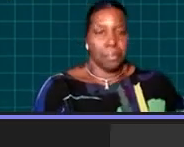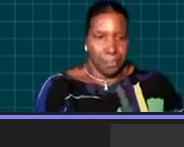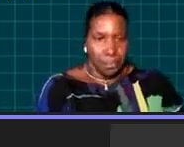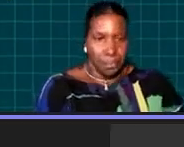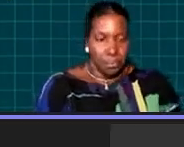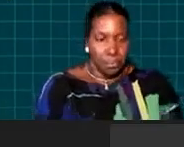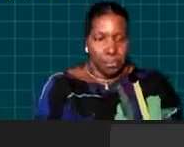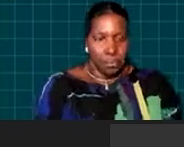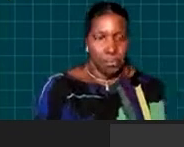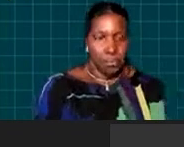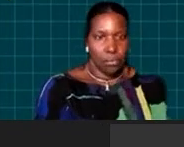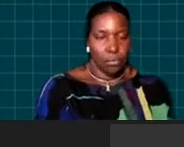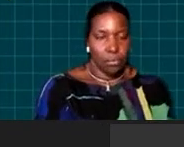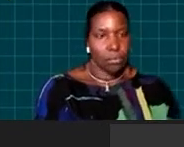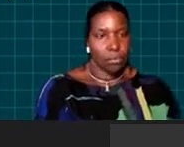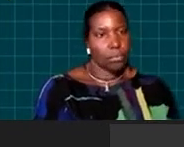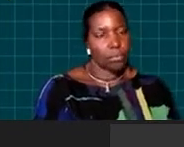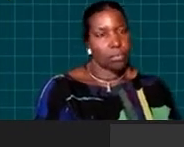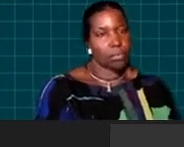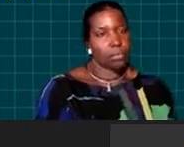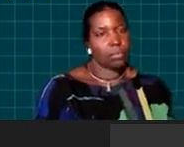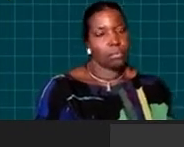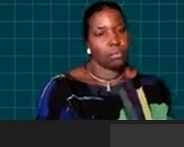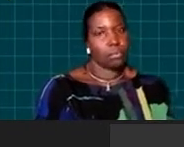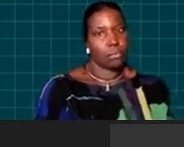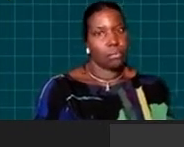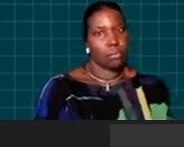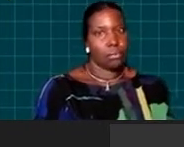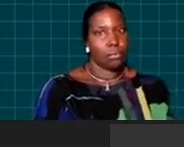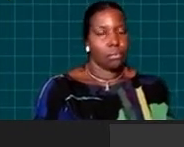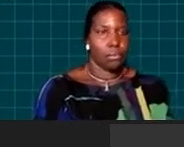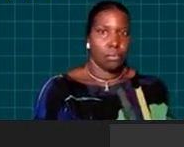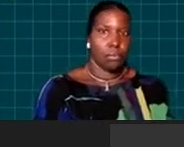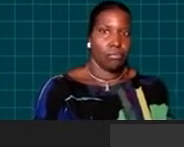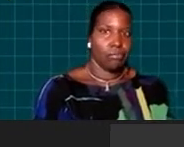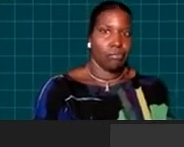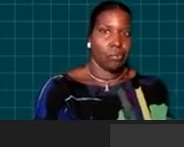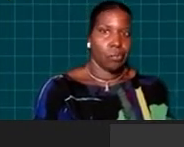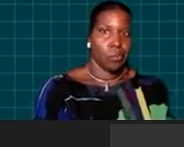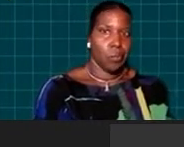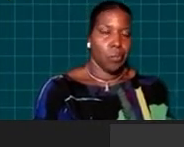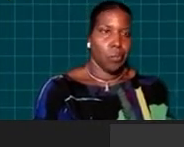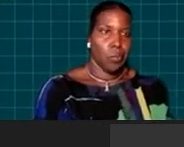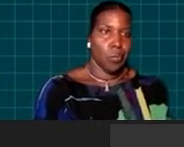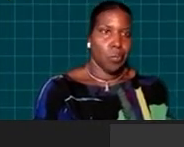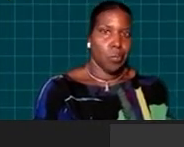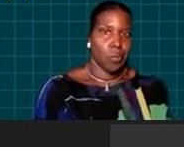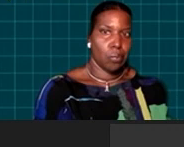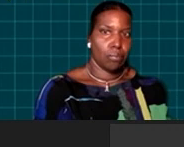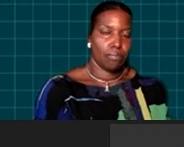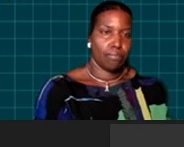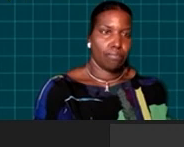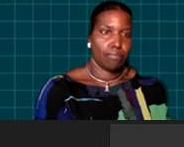wanted to upgrade your speed, you would have to go all the way back to the beginning of the process and